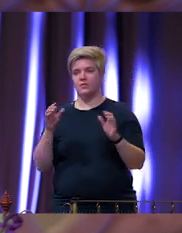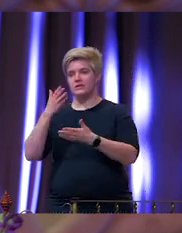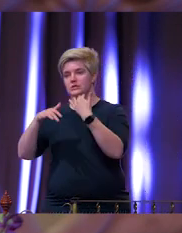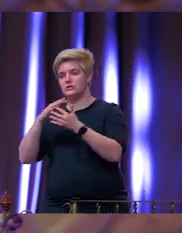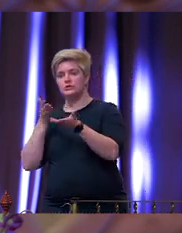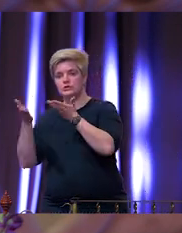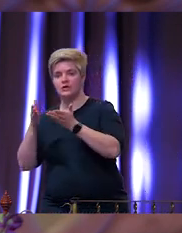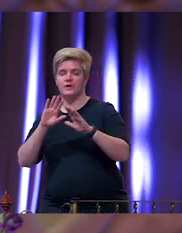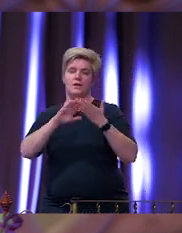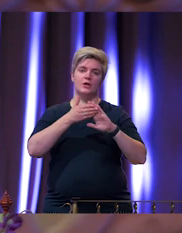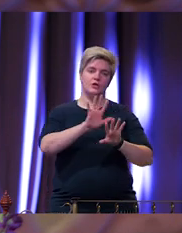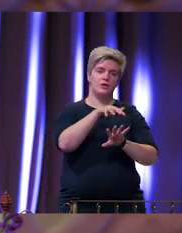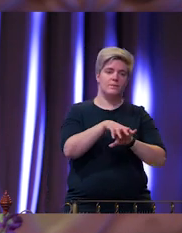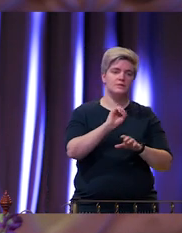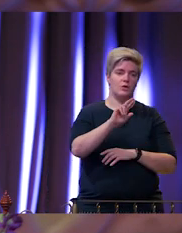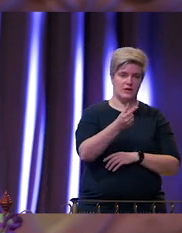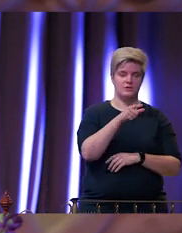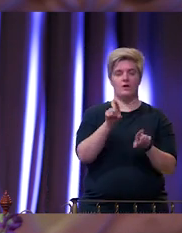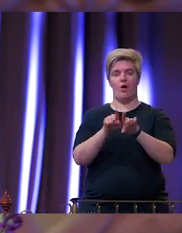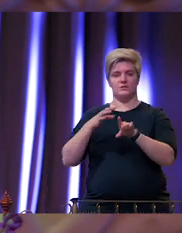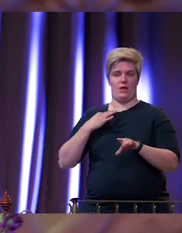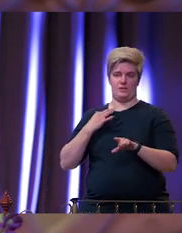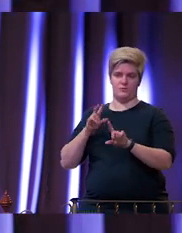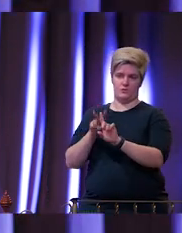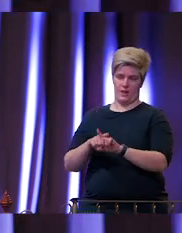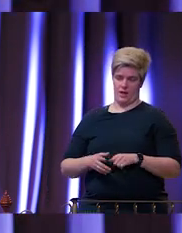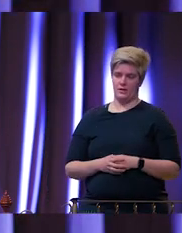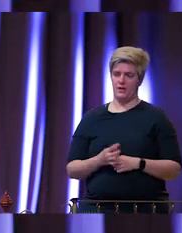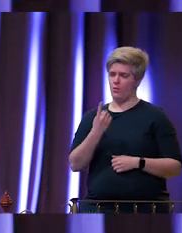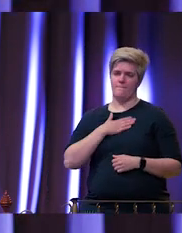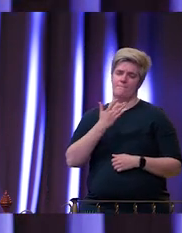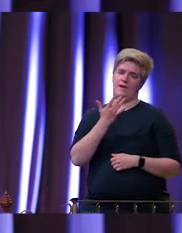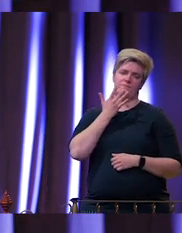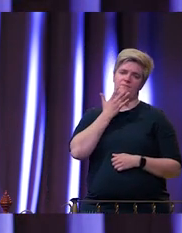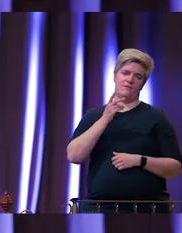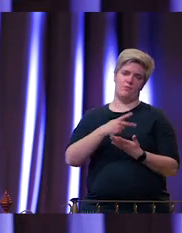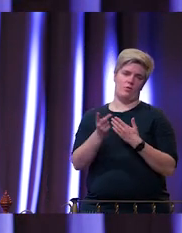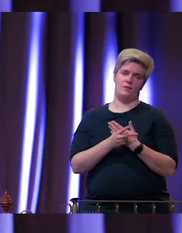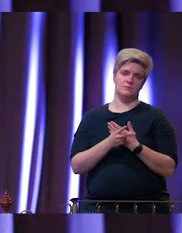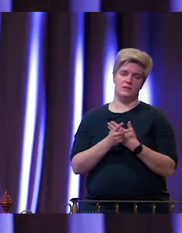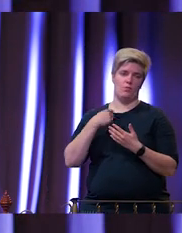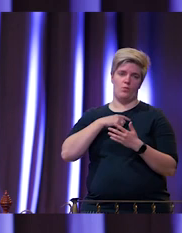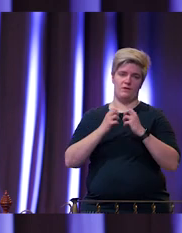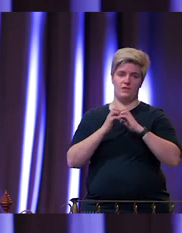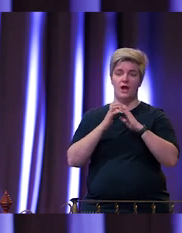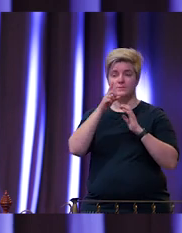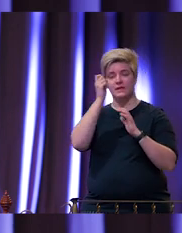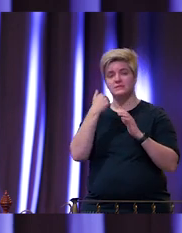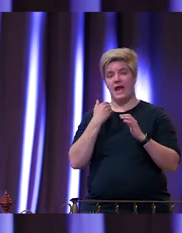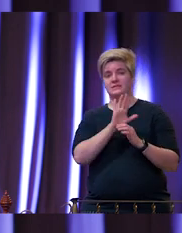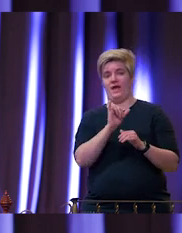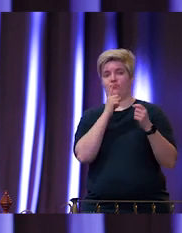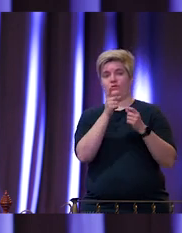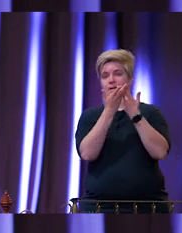community-based organizations that are eligible to apply. It's one of my favorite programs that we've launched, just because it has that really kind